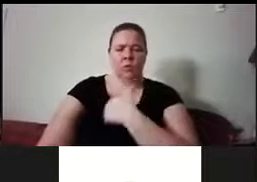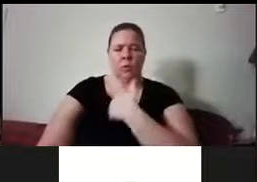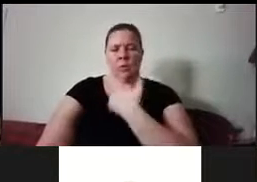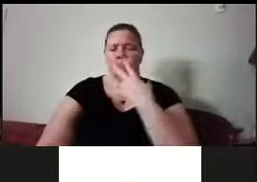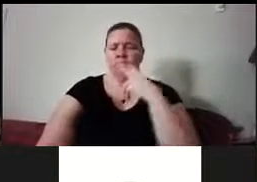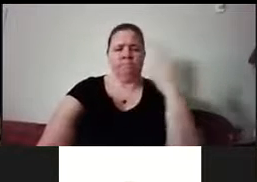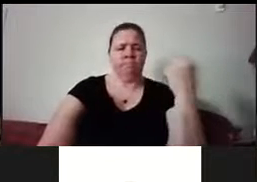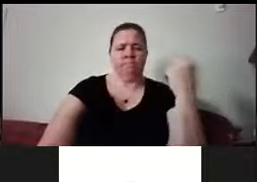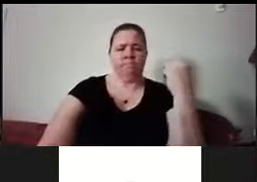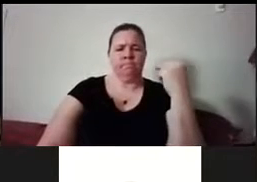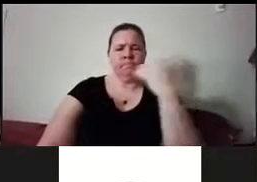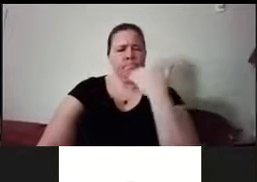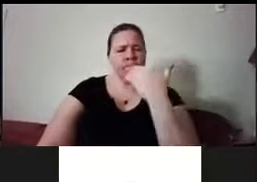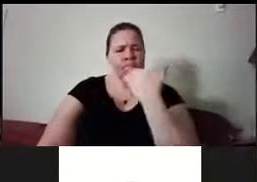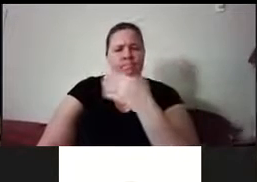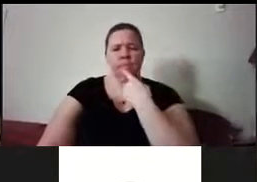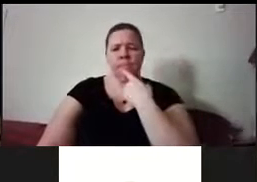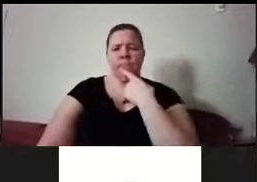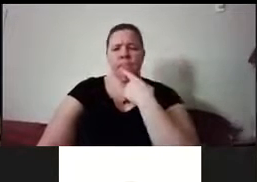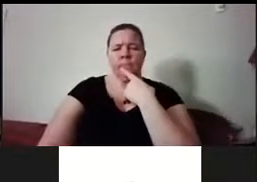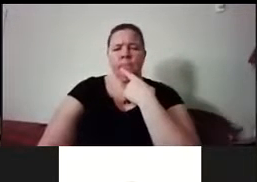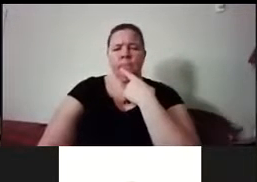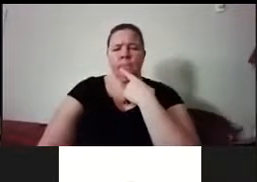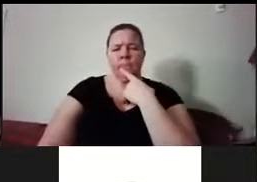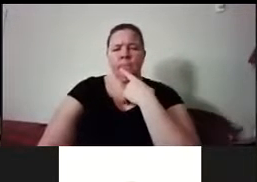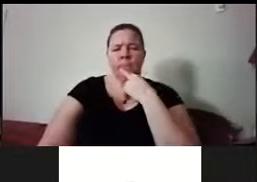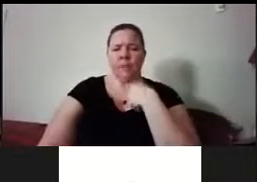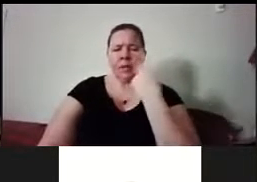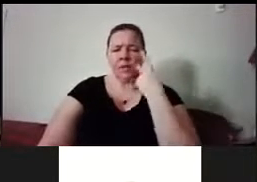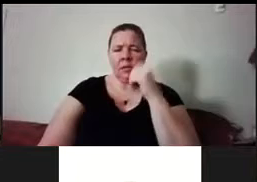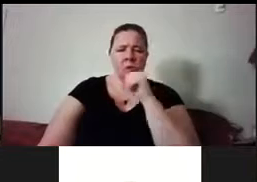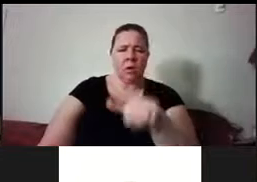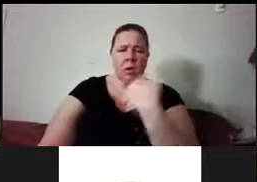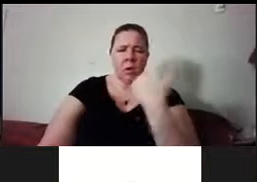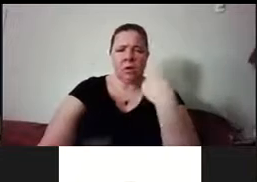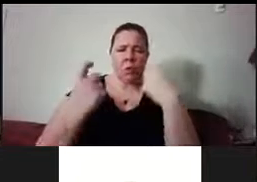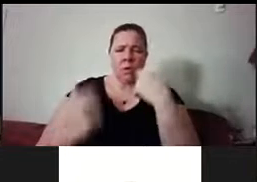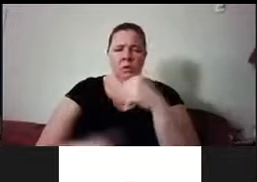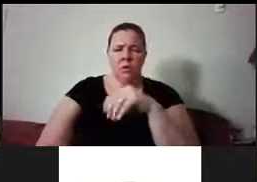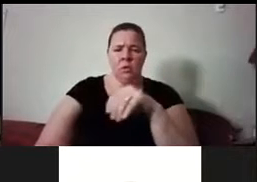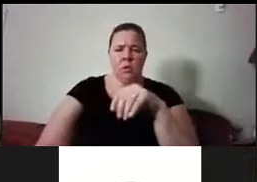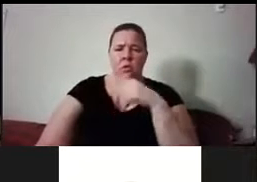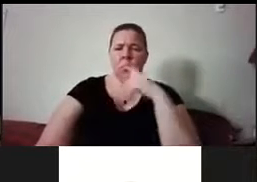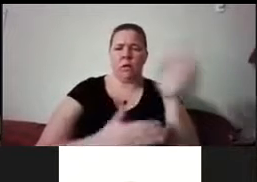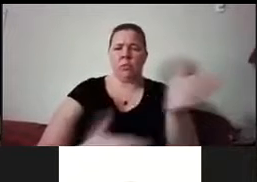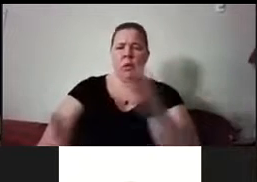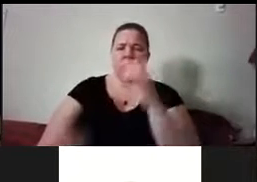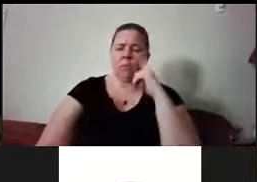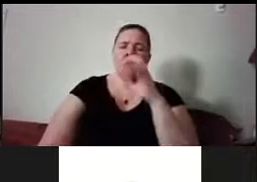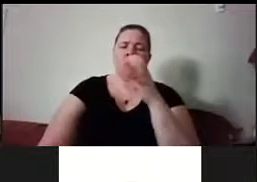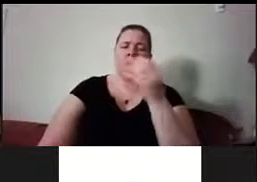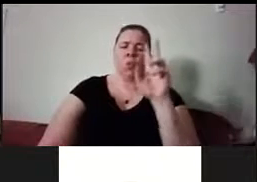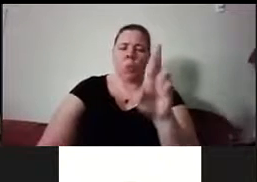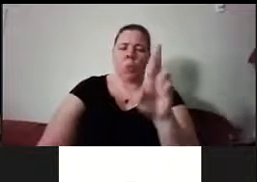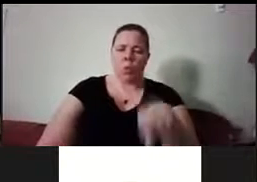No, not really. Thank you. You're welcome. Okay, guys, we don't see any other questions here. We are preparing for the corporate webinar that's coming up